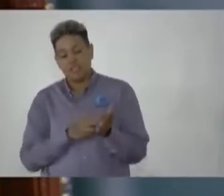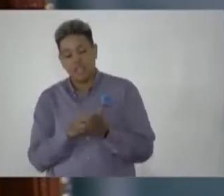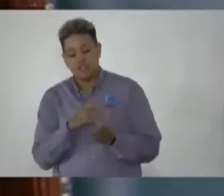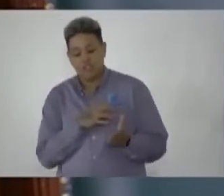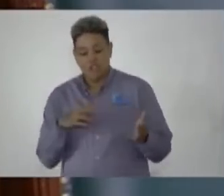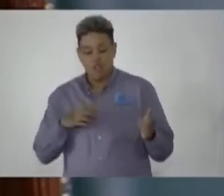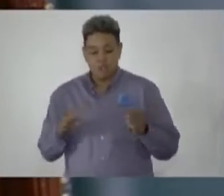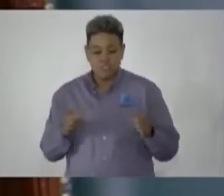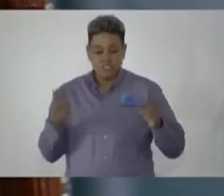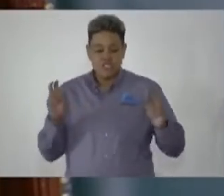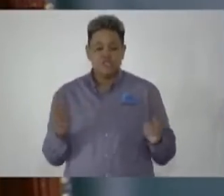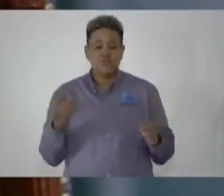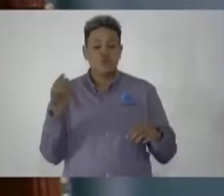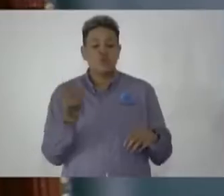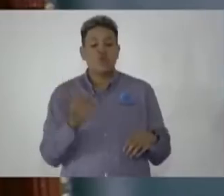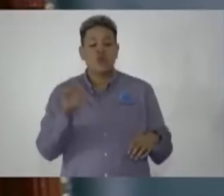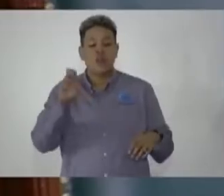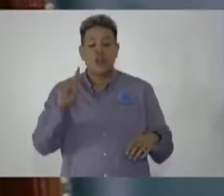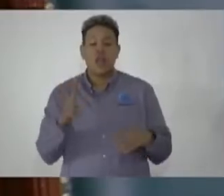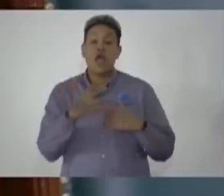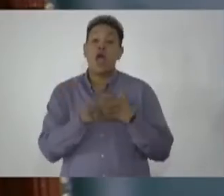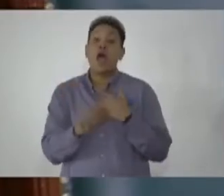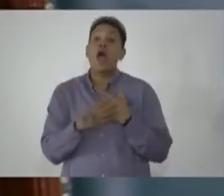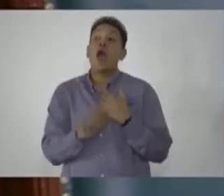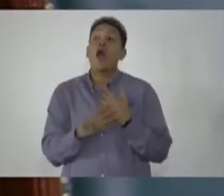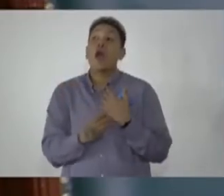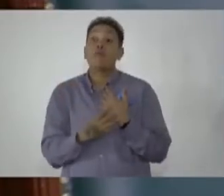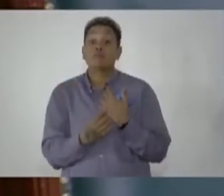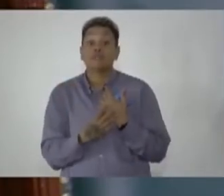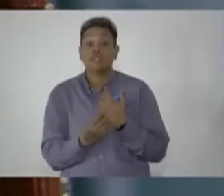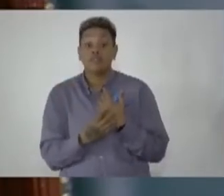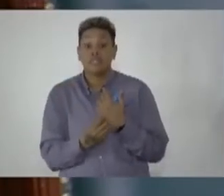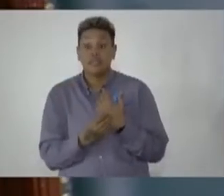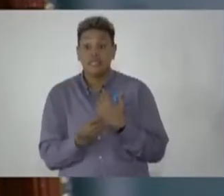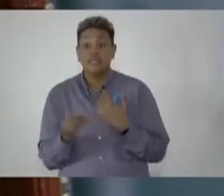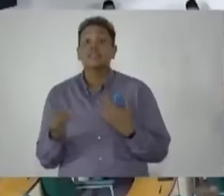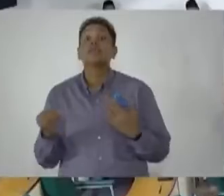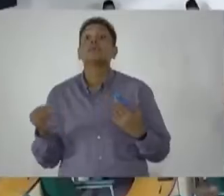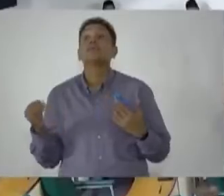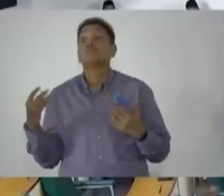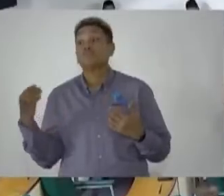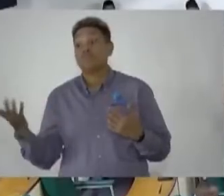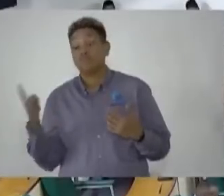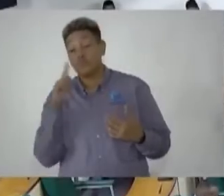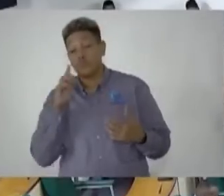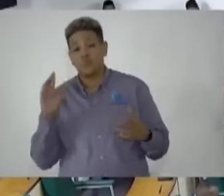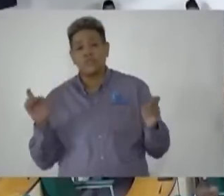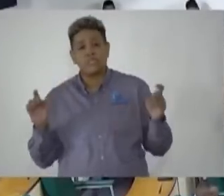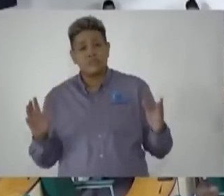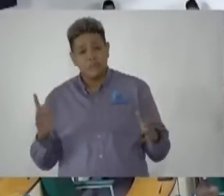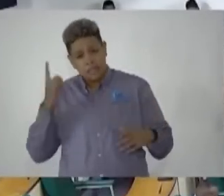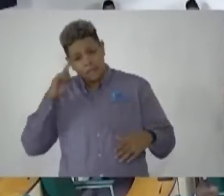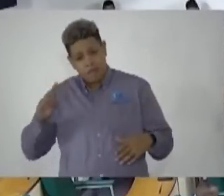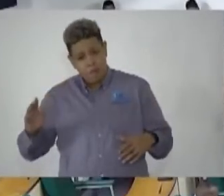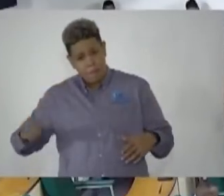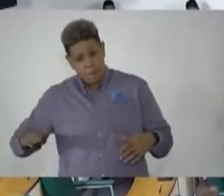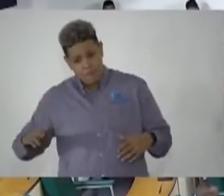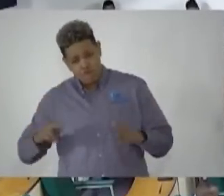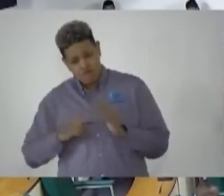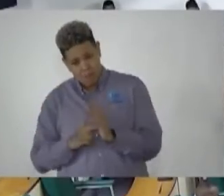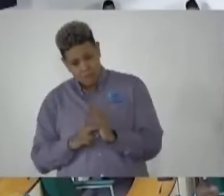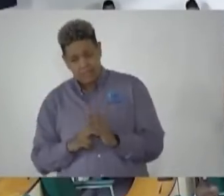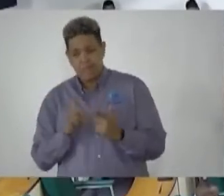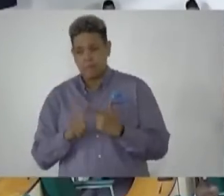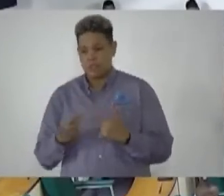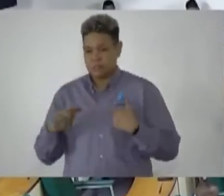matters. A copy is served on the Speaker of the House and on